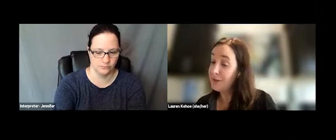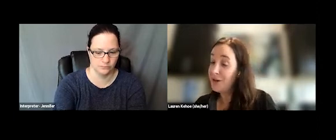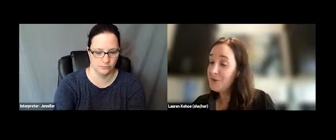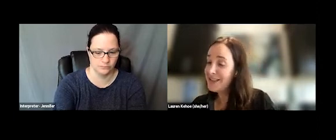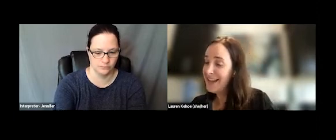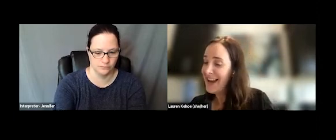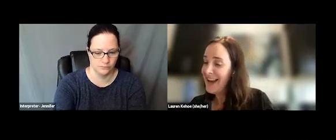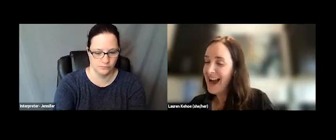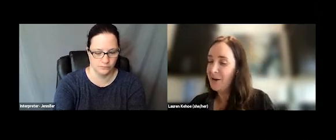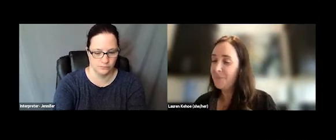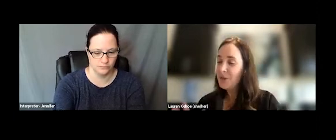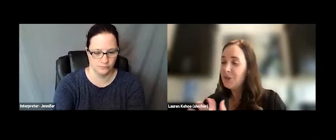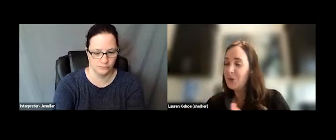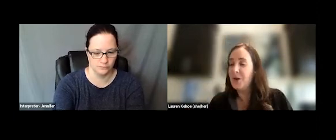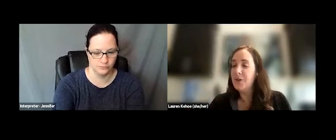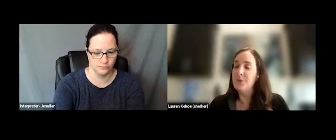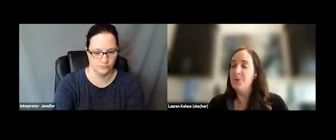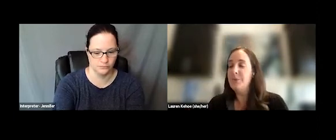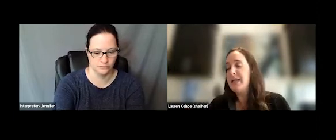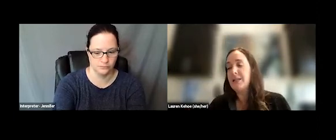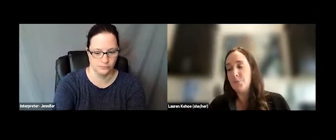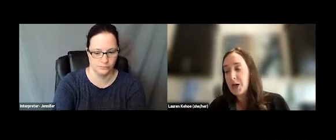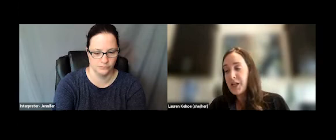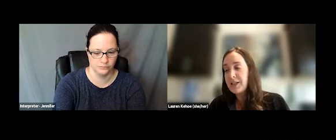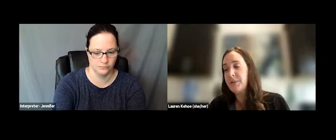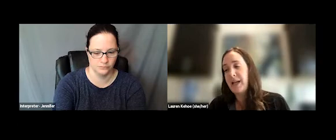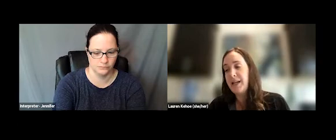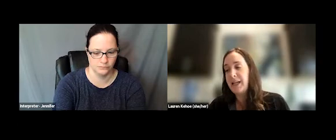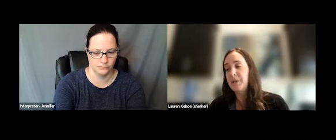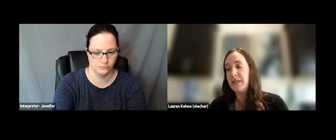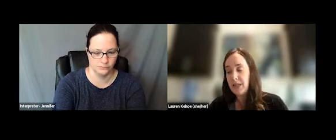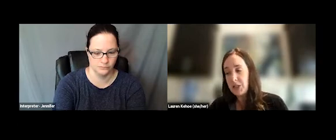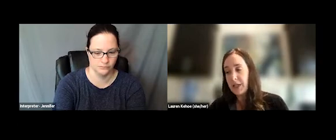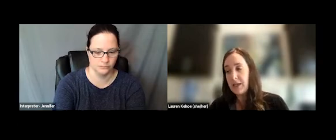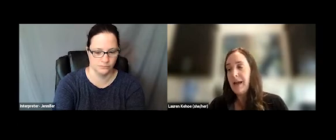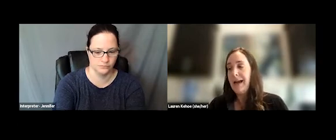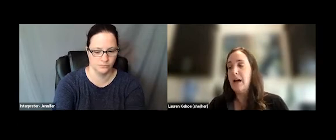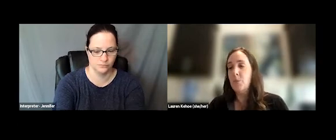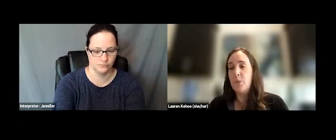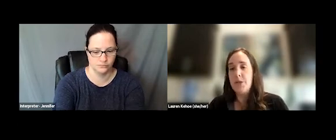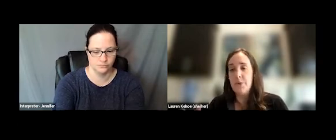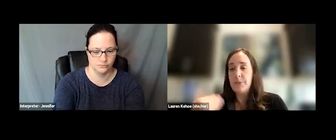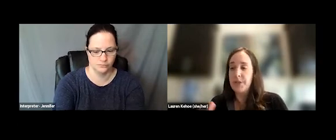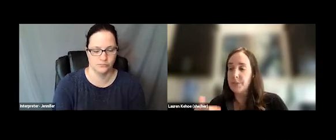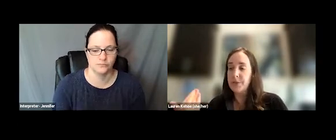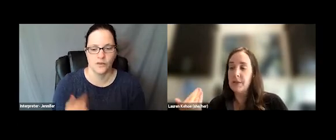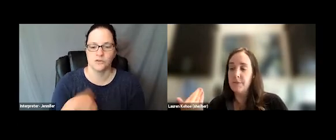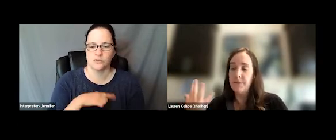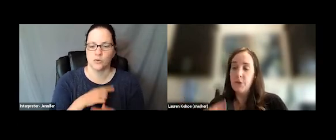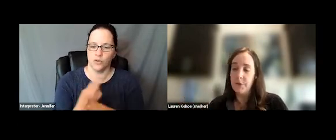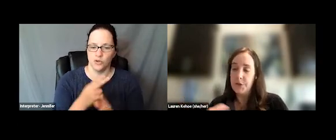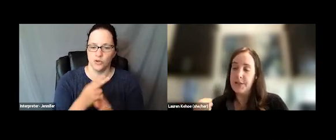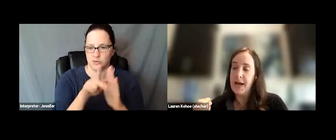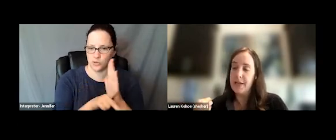just checking my notes. So throughout the remediation project planning and implementation, we use principles